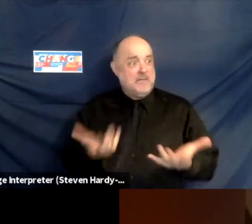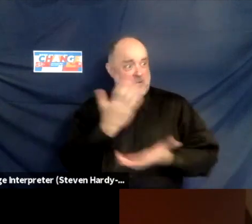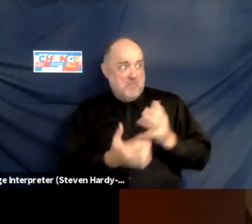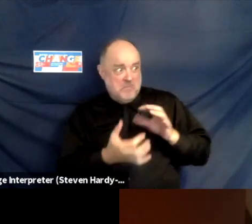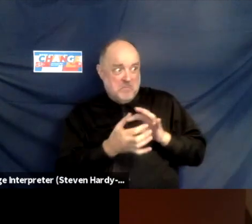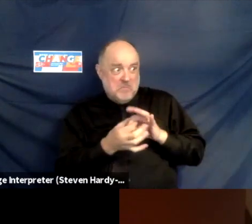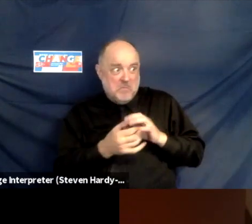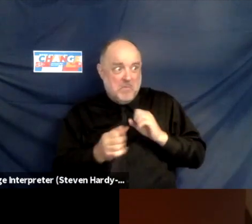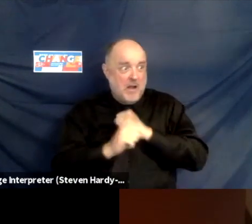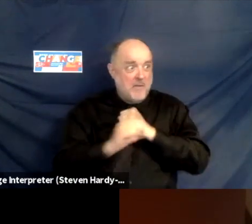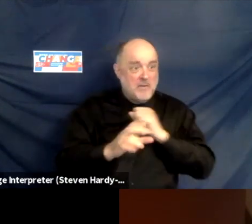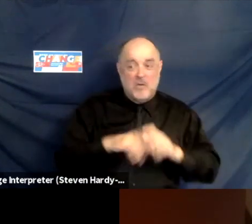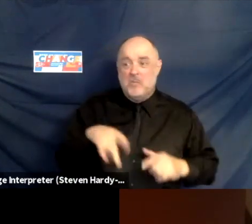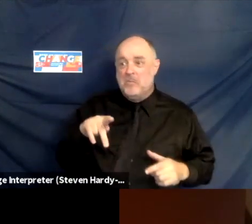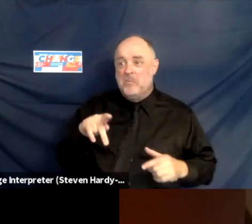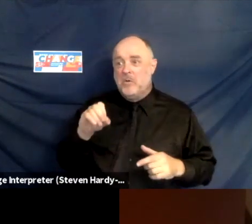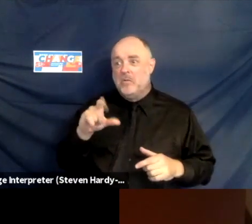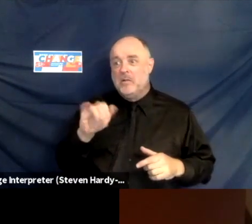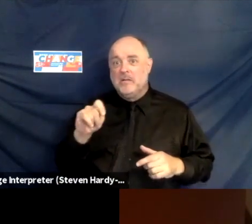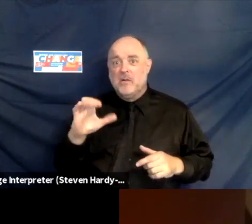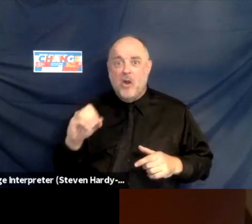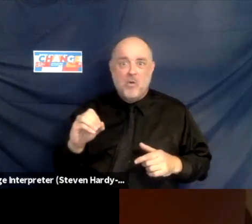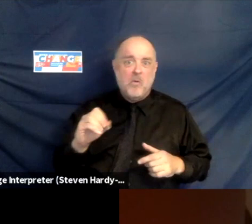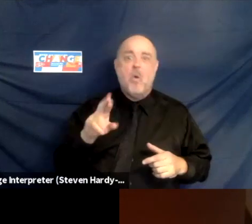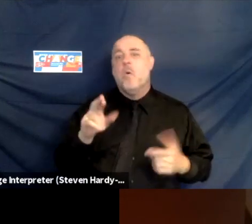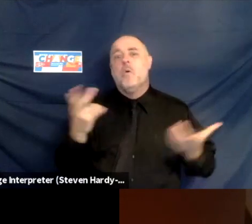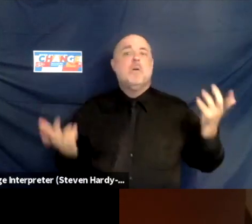under Politico or some of the